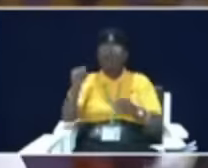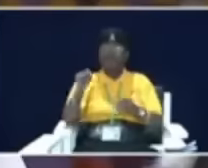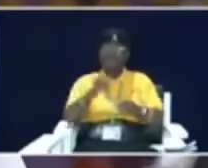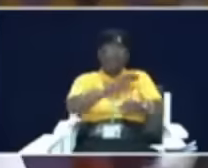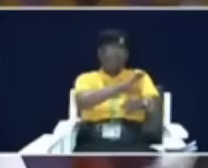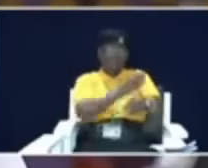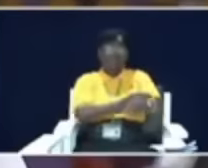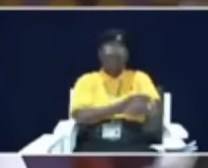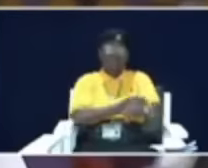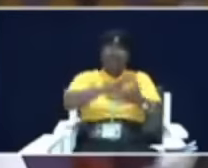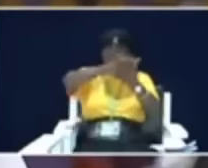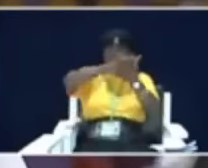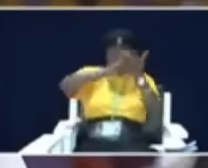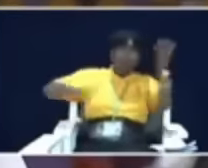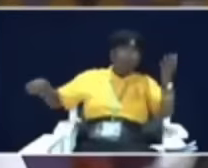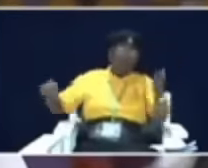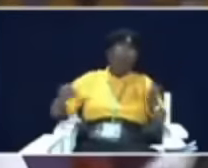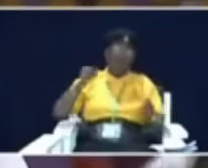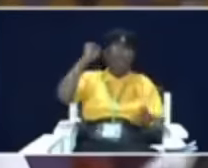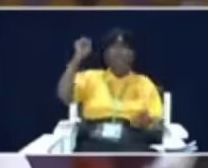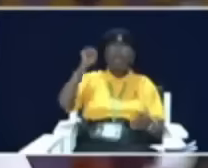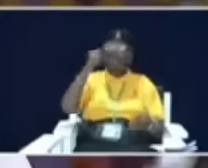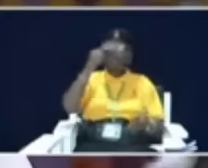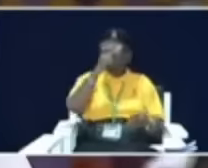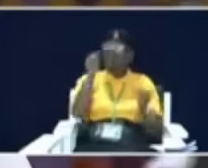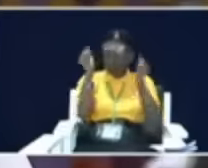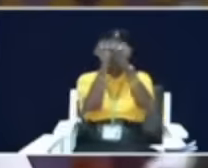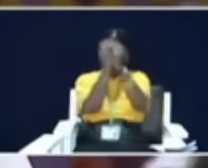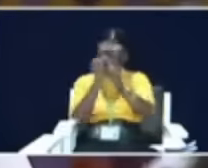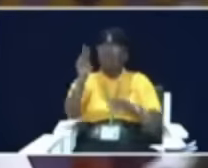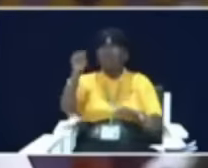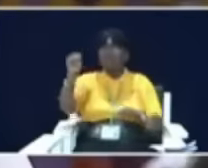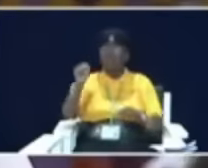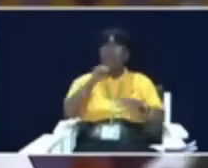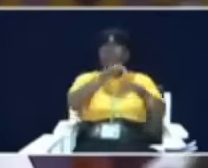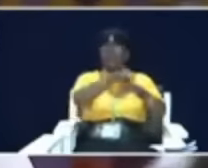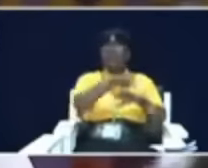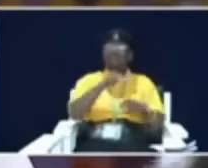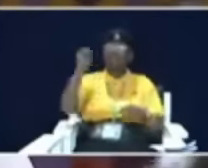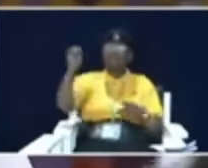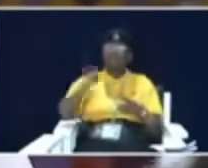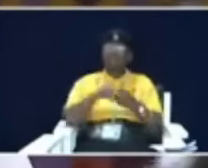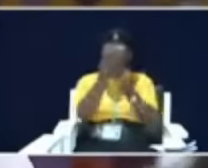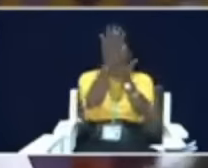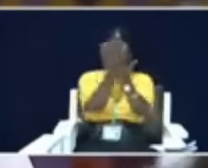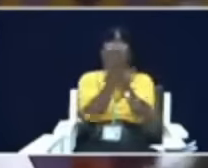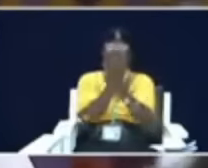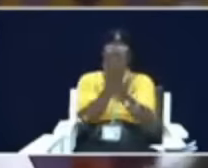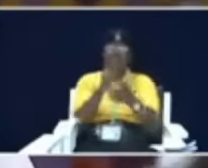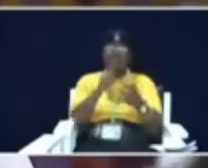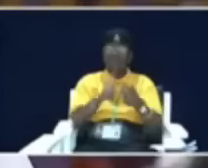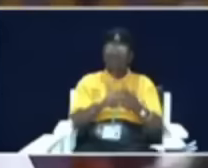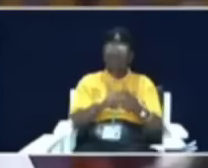plucked out his eyes, bound him, sent him to prison to begin